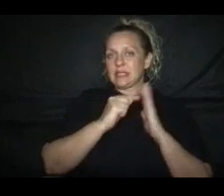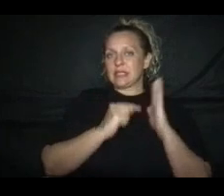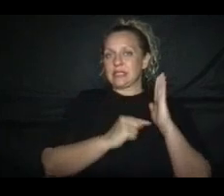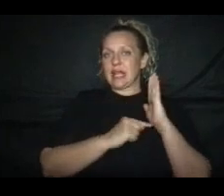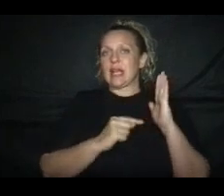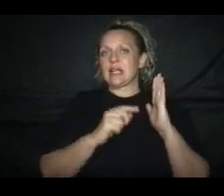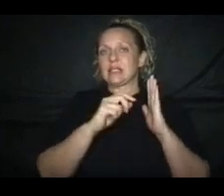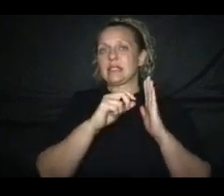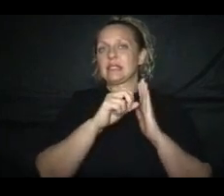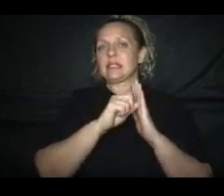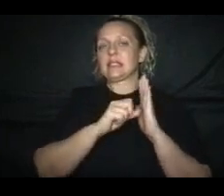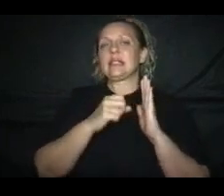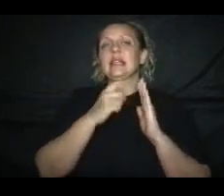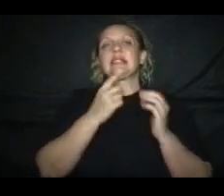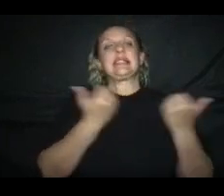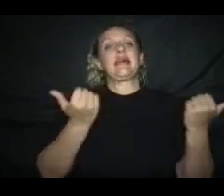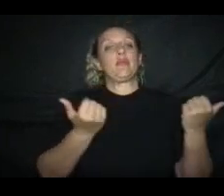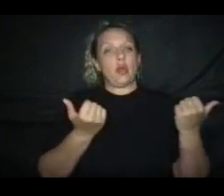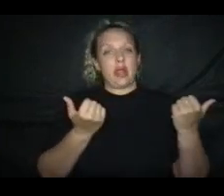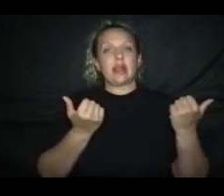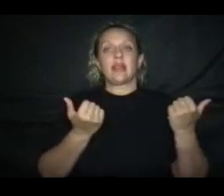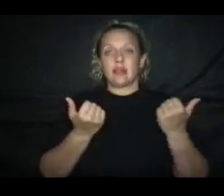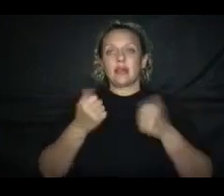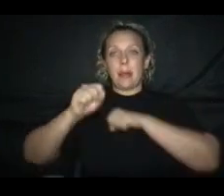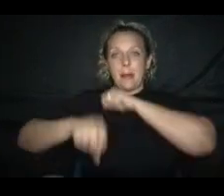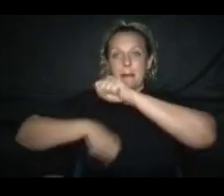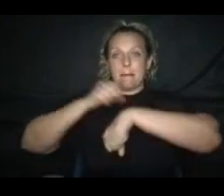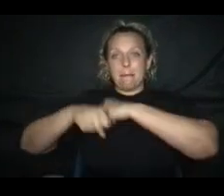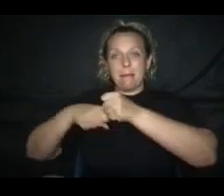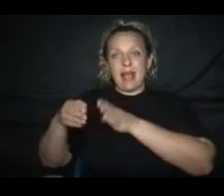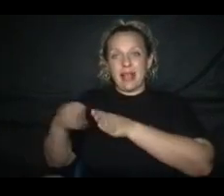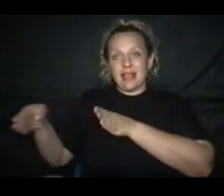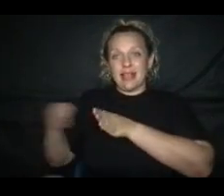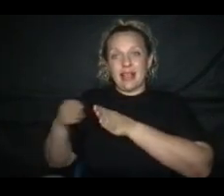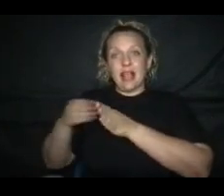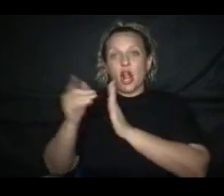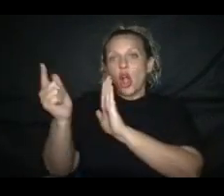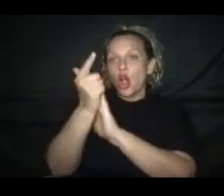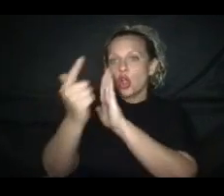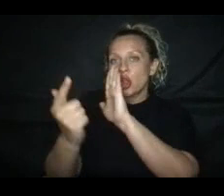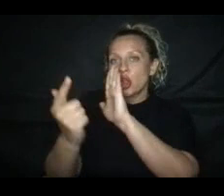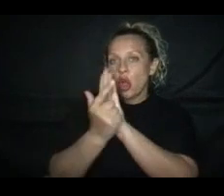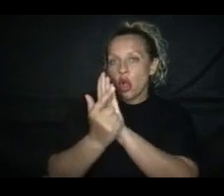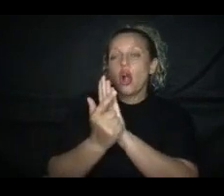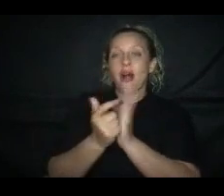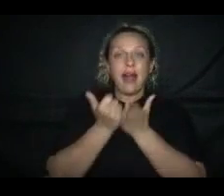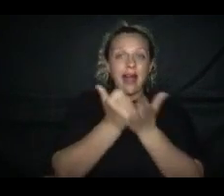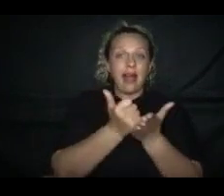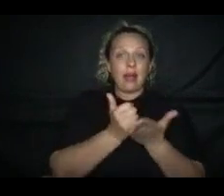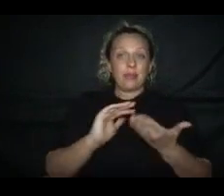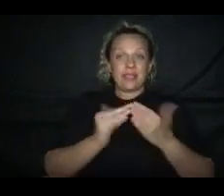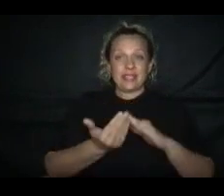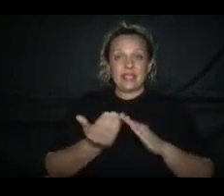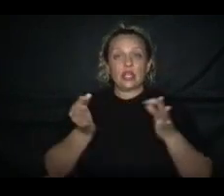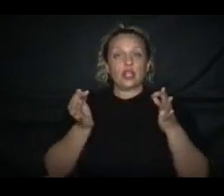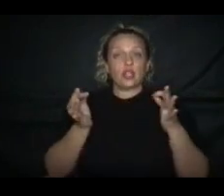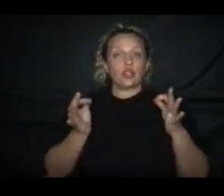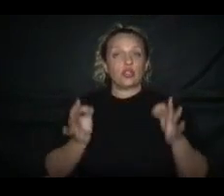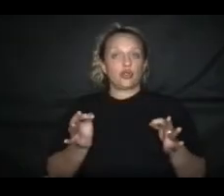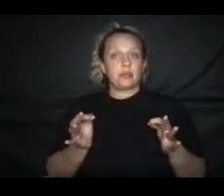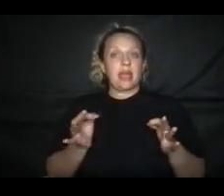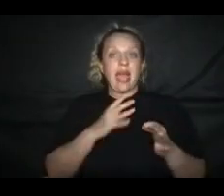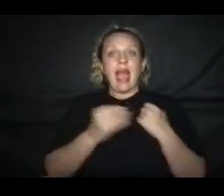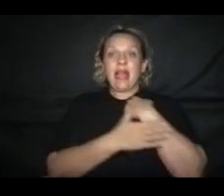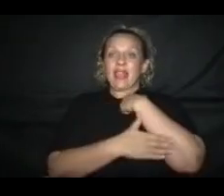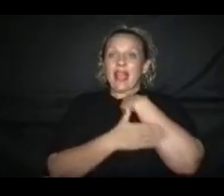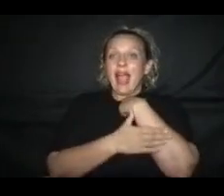bike lanes as part of law here in Florida, which helps the city determine and the county and the